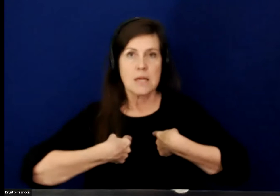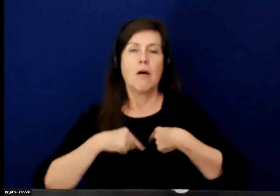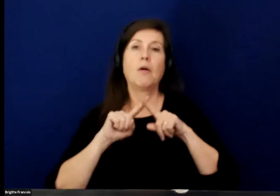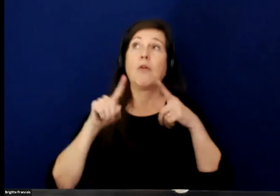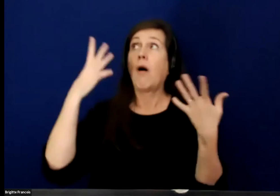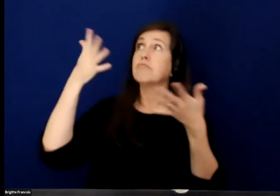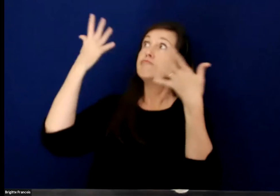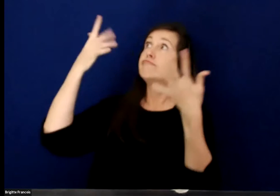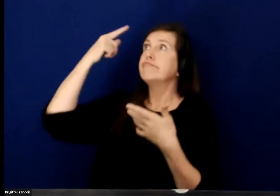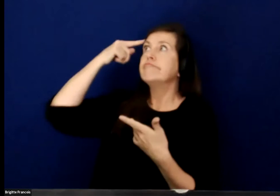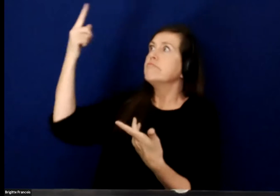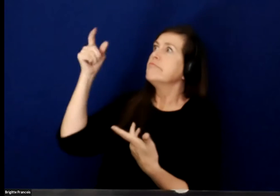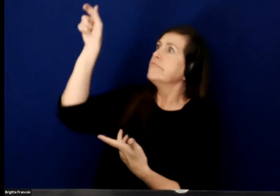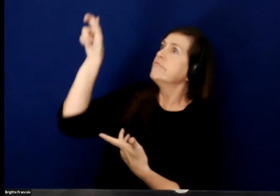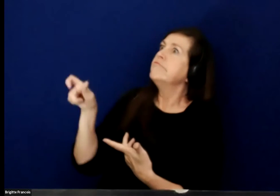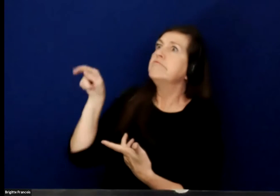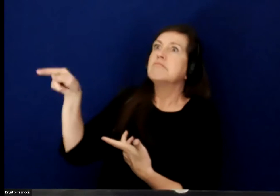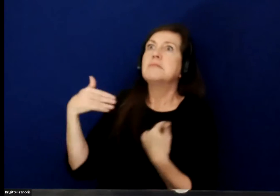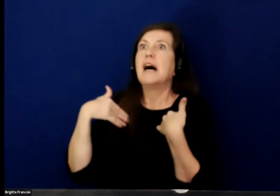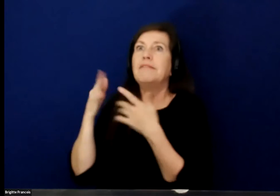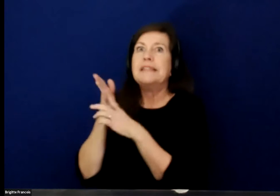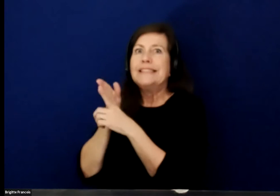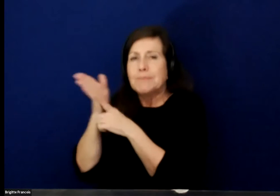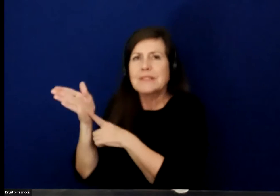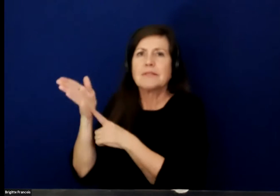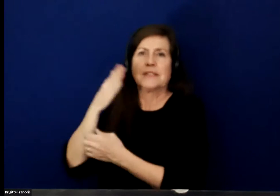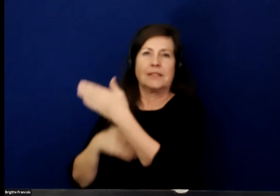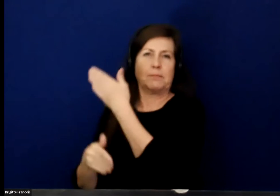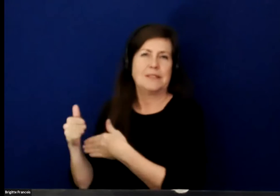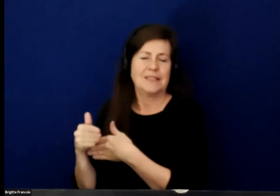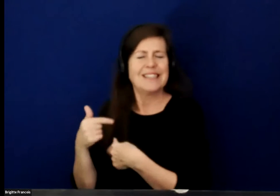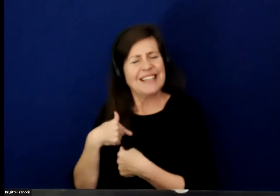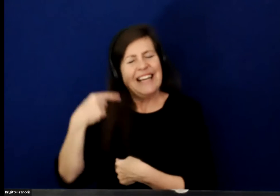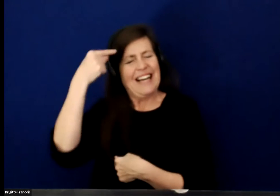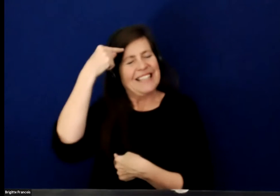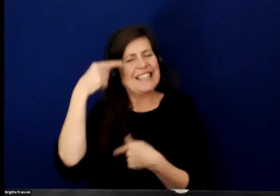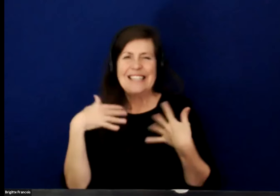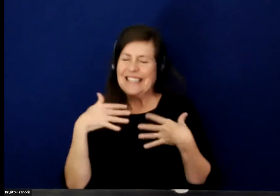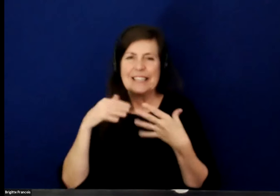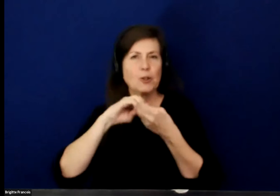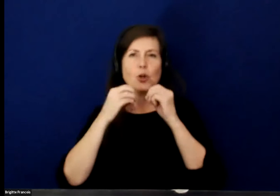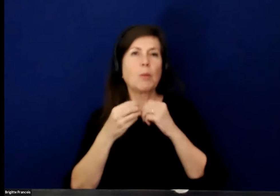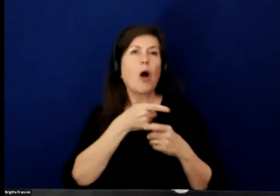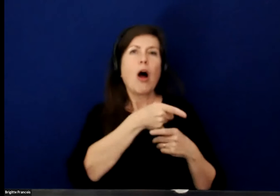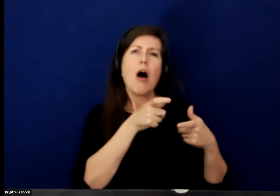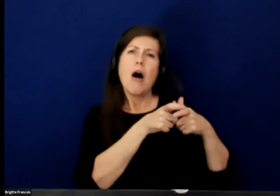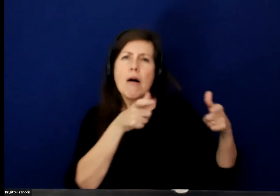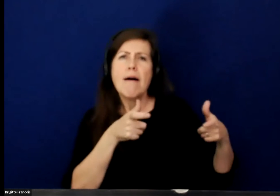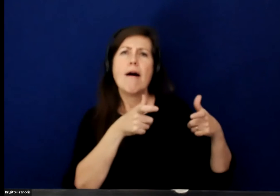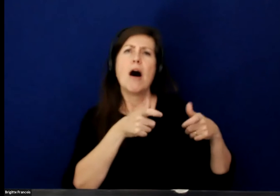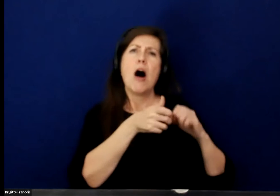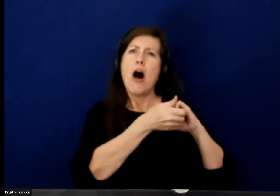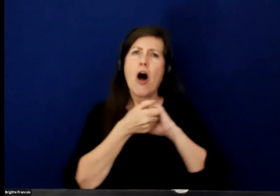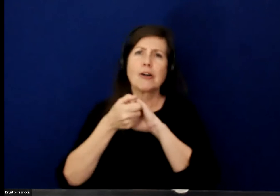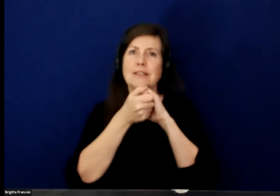specific disability, which I find is an issue with when today you go through organizations because it's the way you